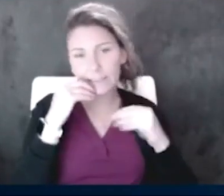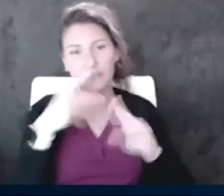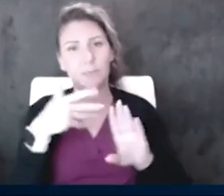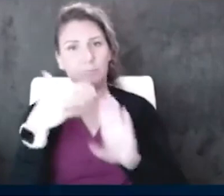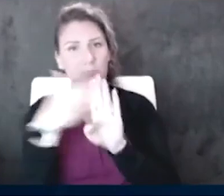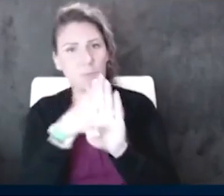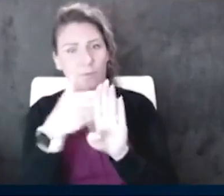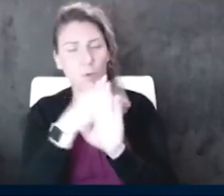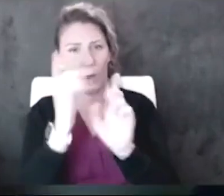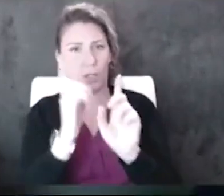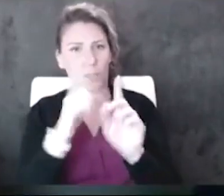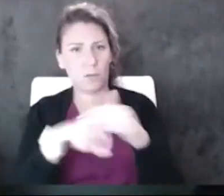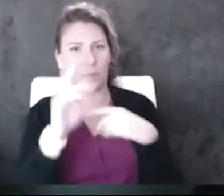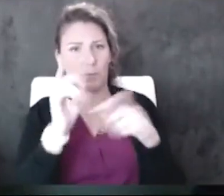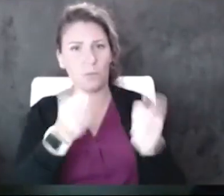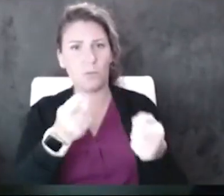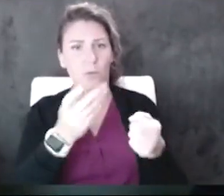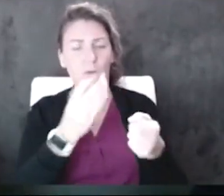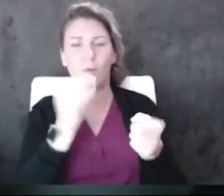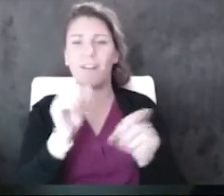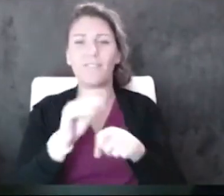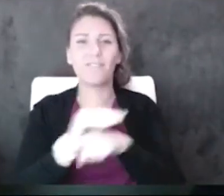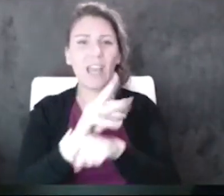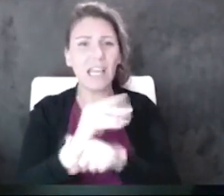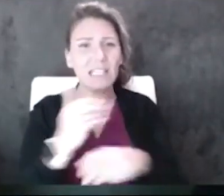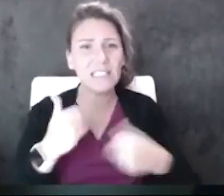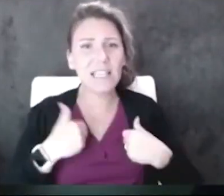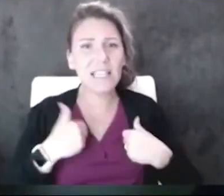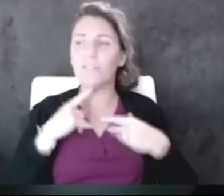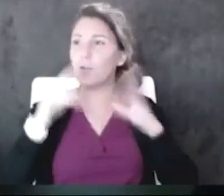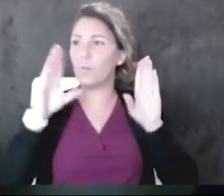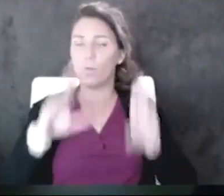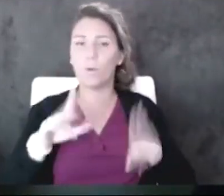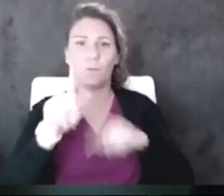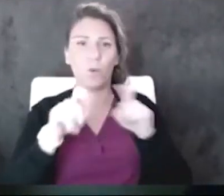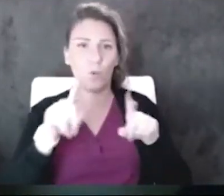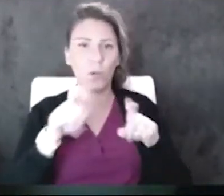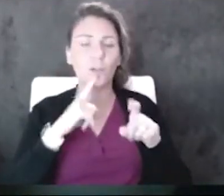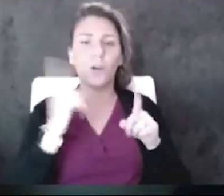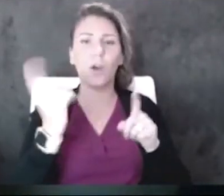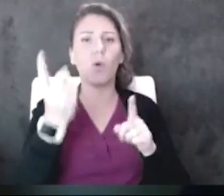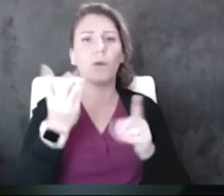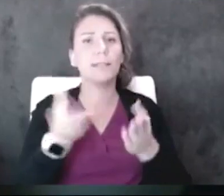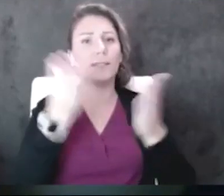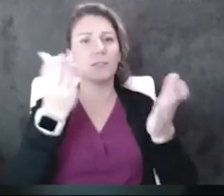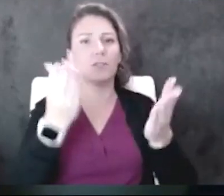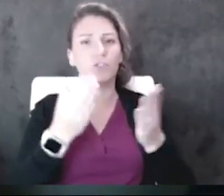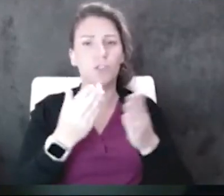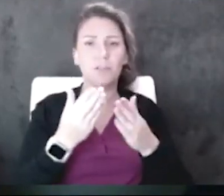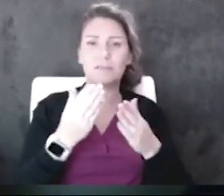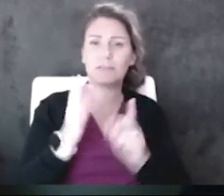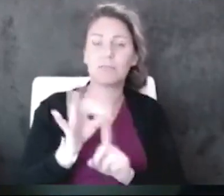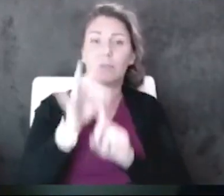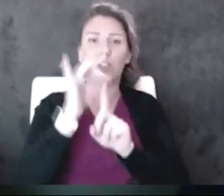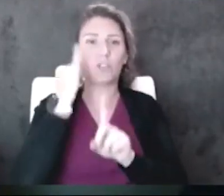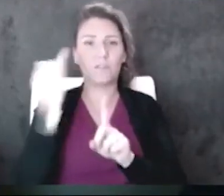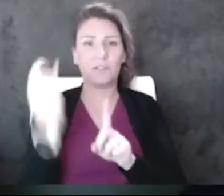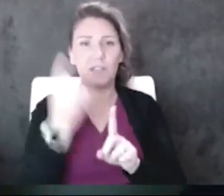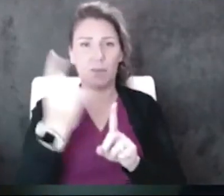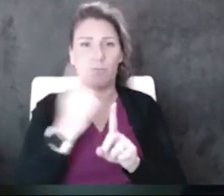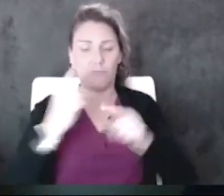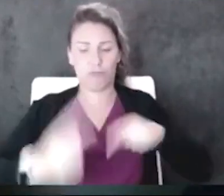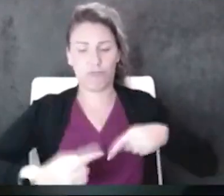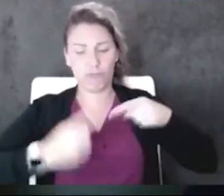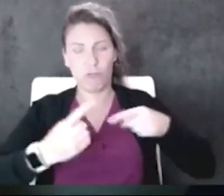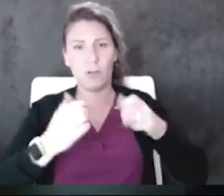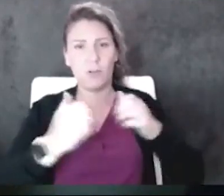advice do you have for her? Great question. So we always suggest that, especially if you're somebody who struggles to keep your